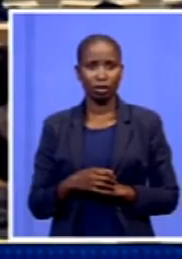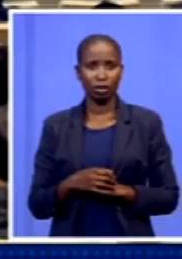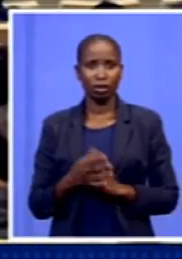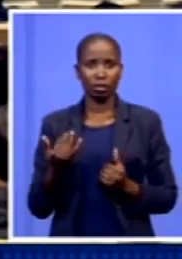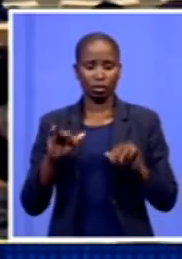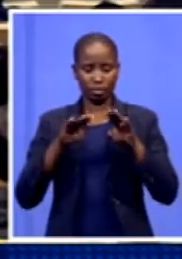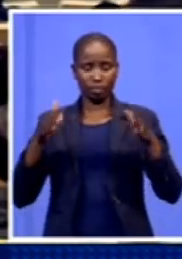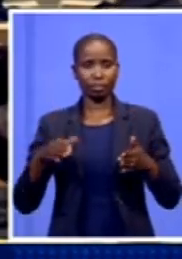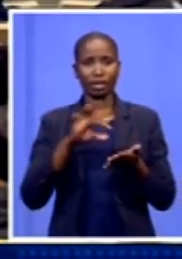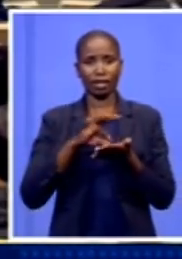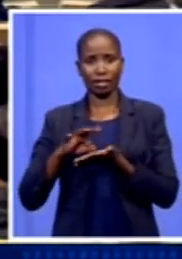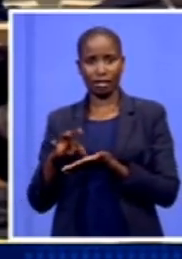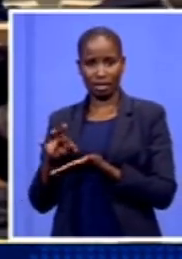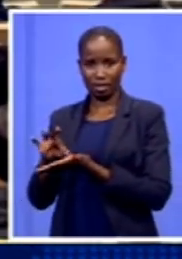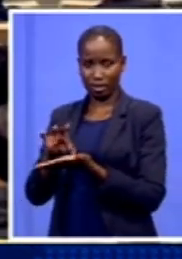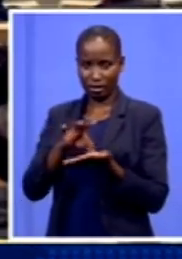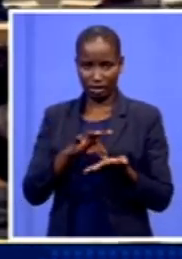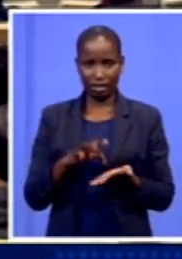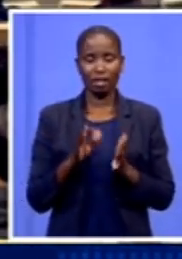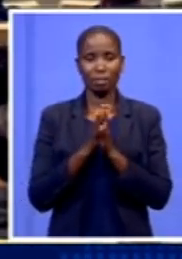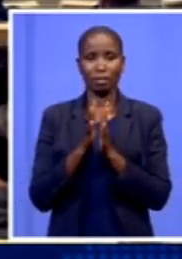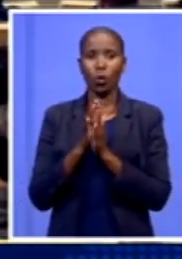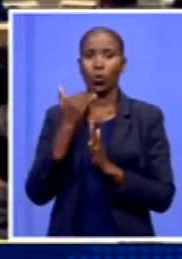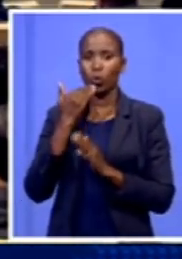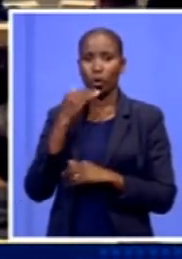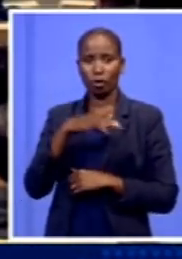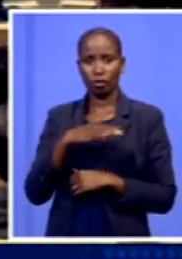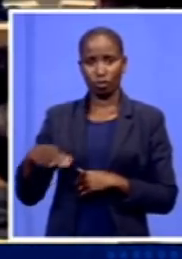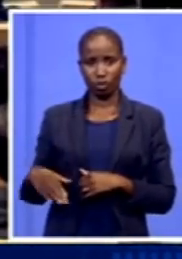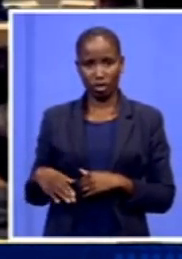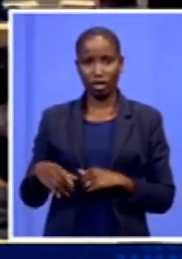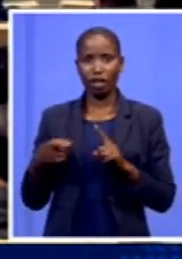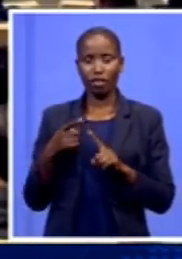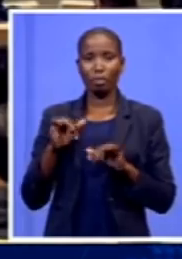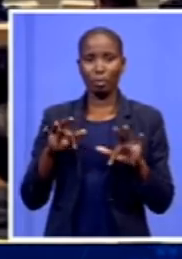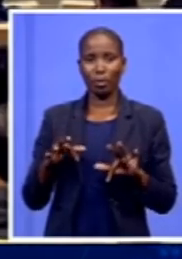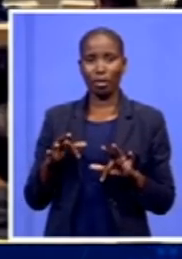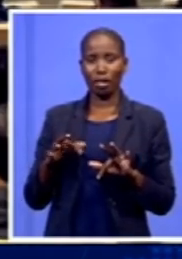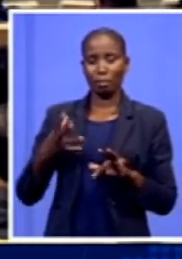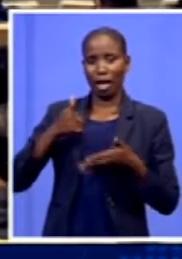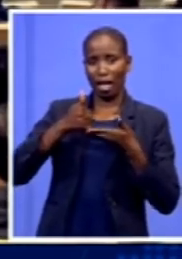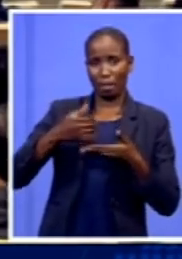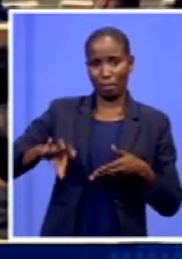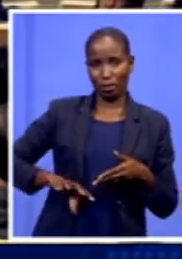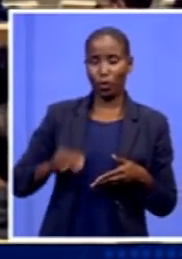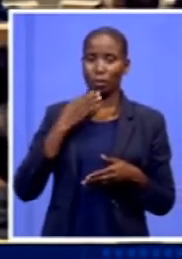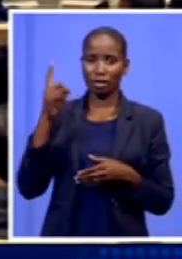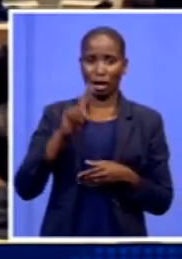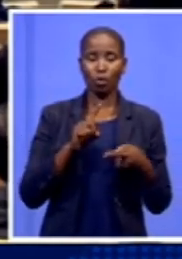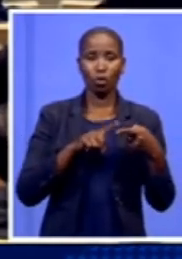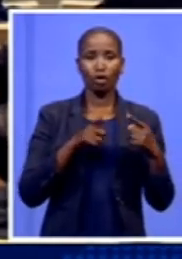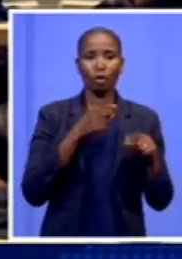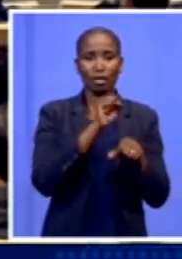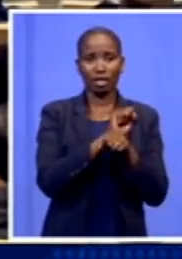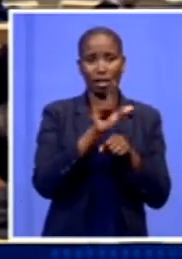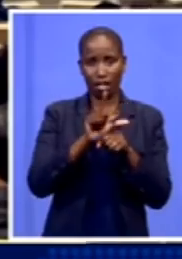beneficiary countries to please join us on the podium, and that is the President Macky Sall from Senegal, President